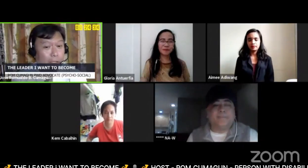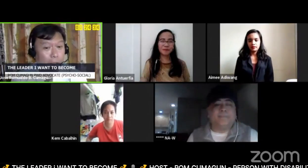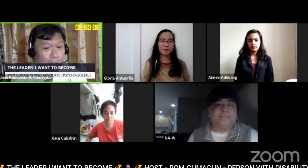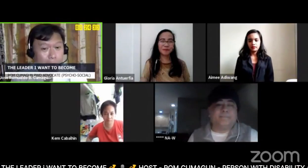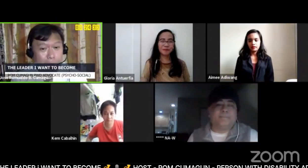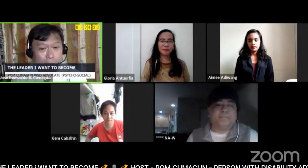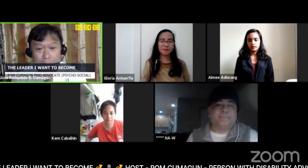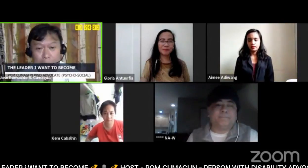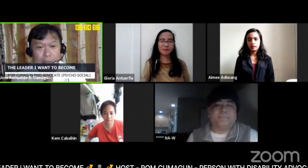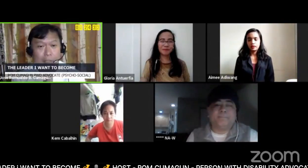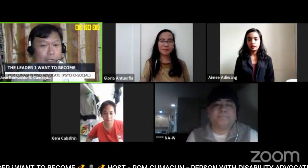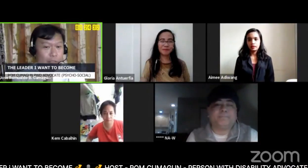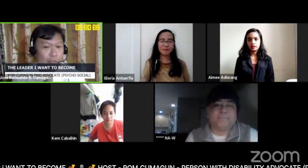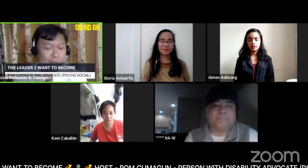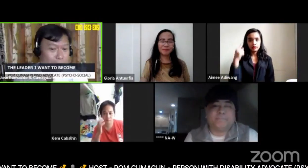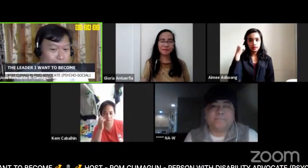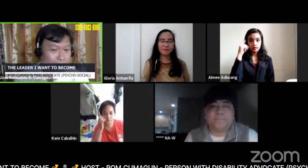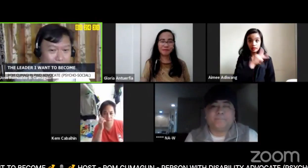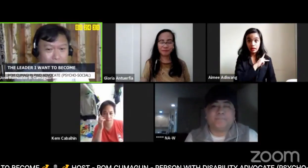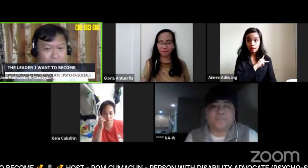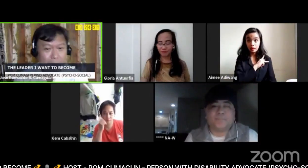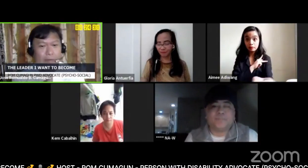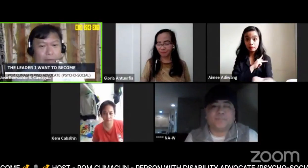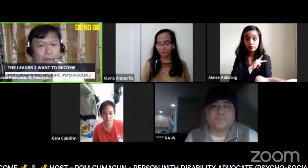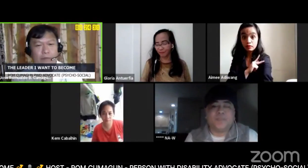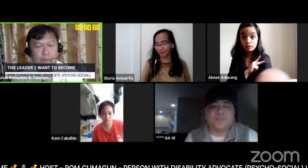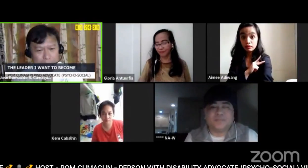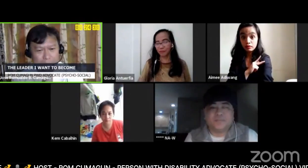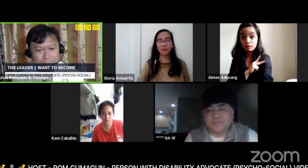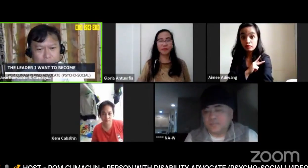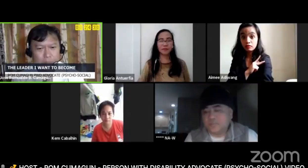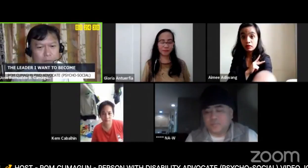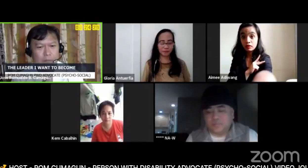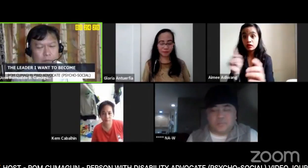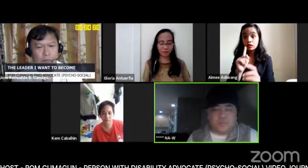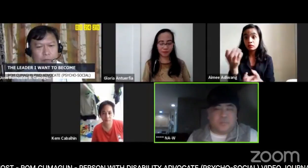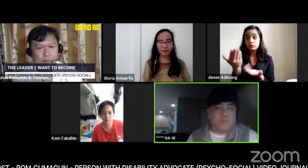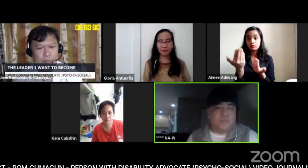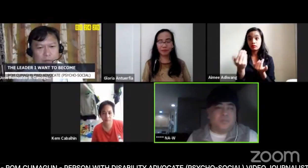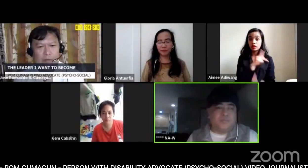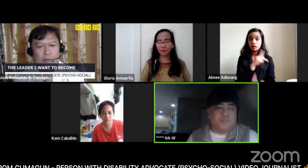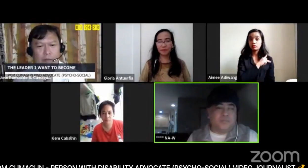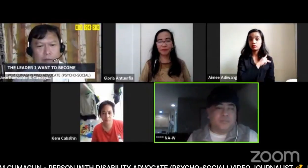I think Kem has a question or a comment. Yeah.